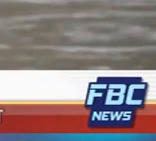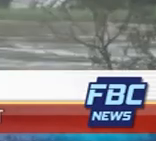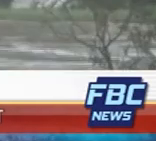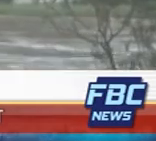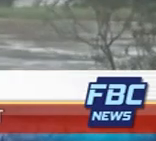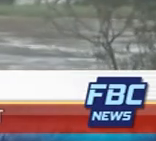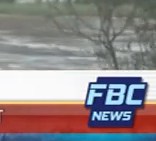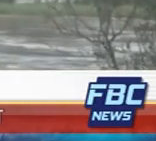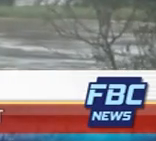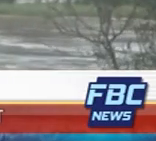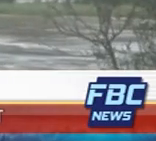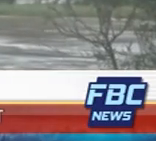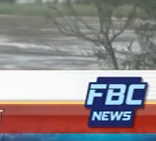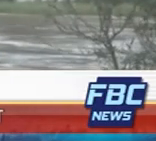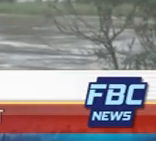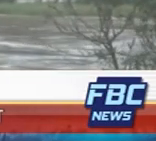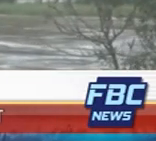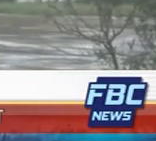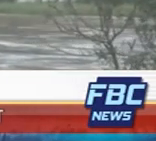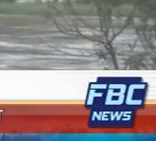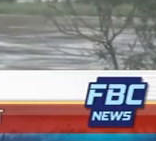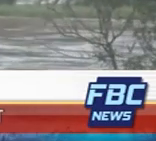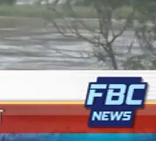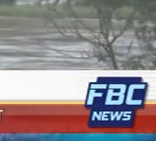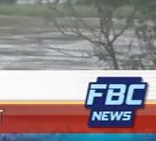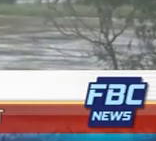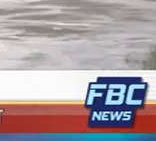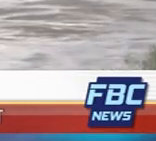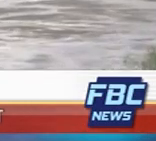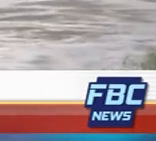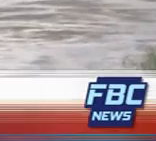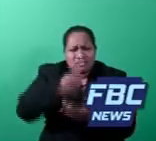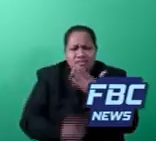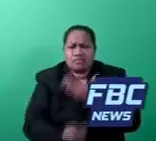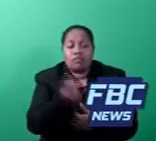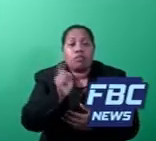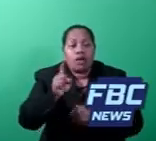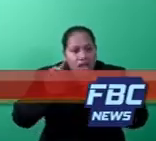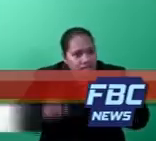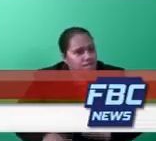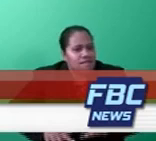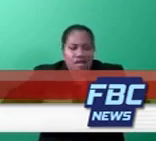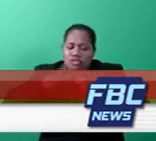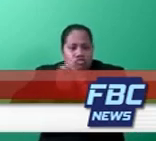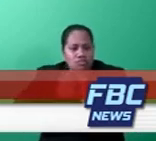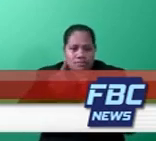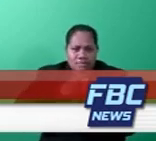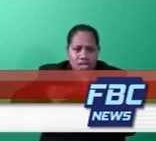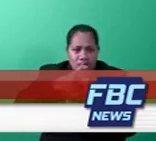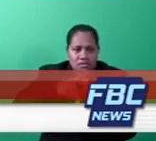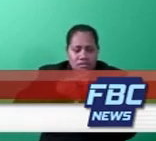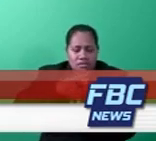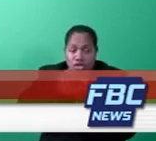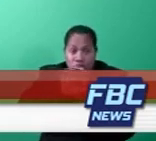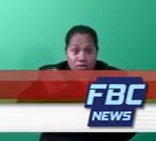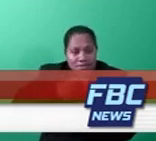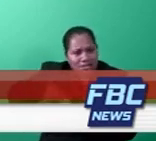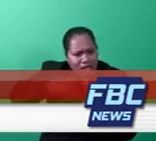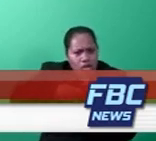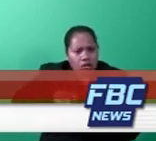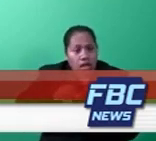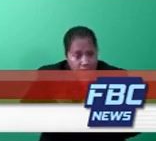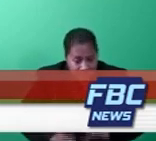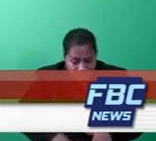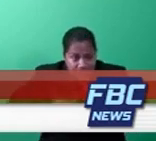they have seen that flooding is a major issue for us. We're now fine-tuning our tools to be able to forecast these